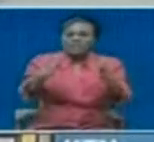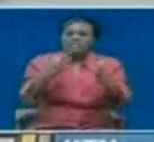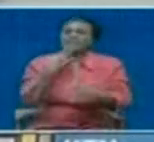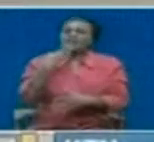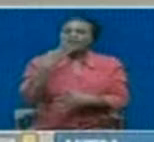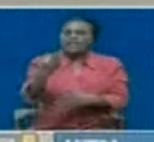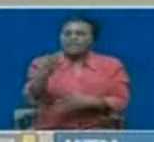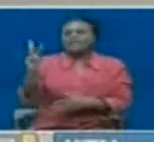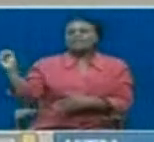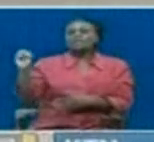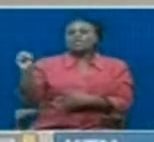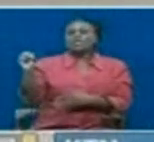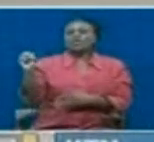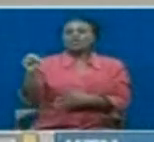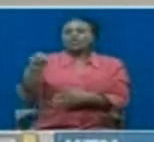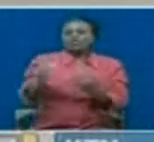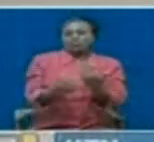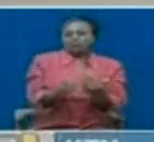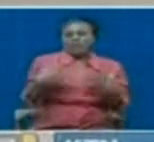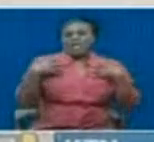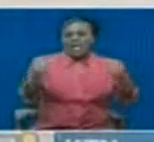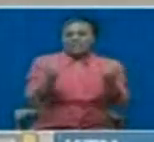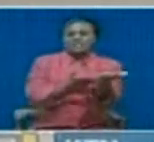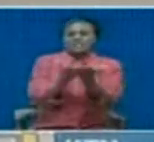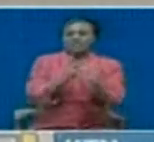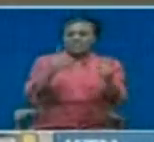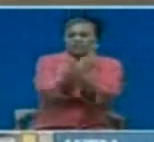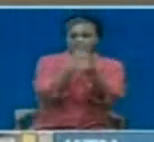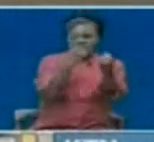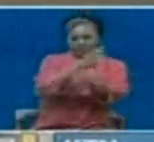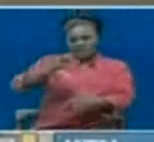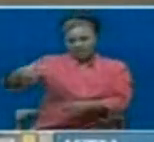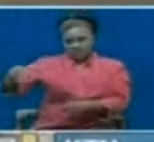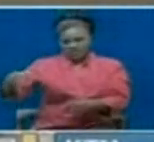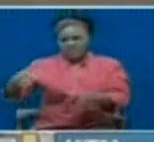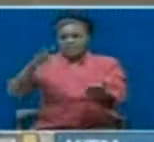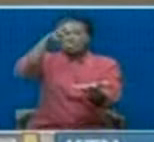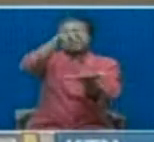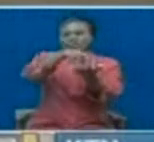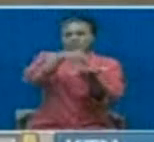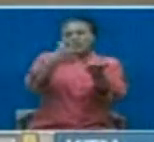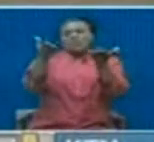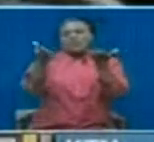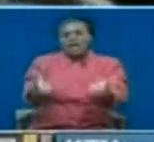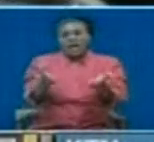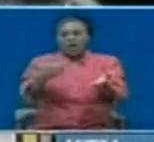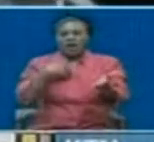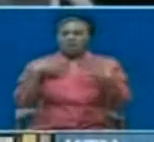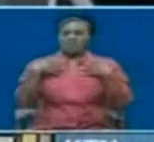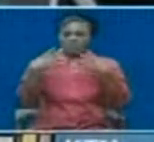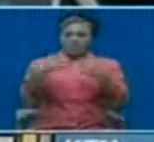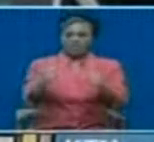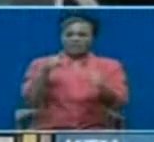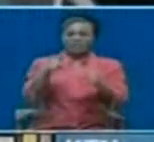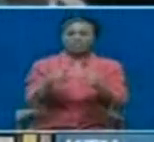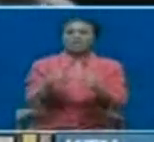800 million shillings to cater for healthcare services in various counties. The situation now driving the cost of healthcare further